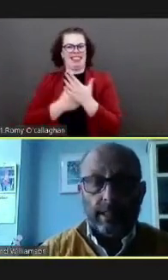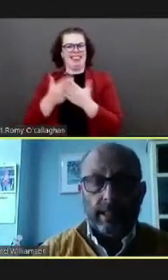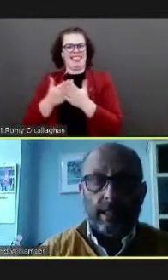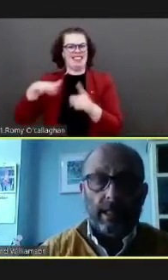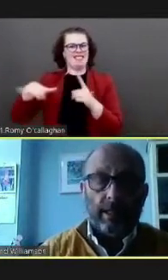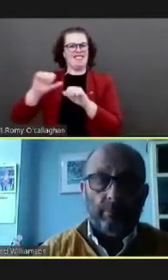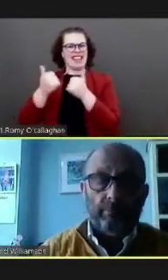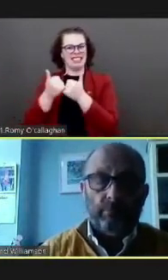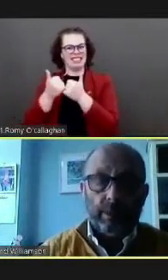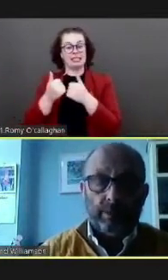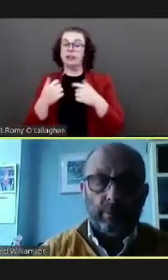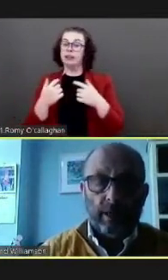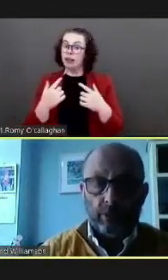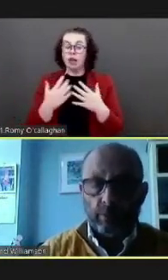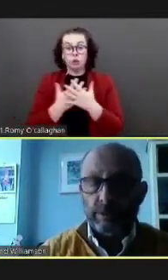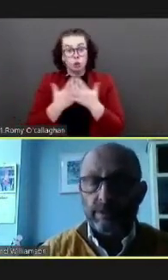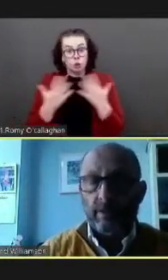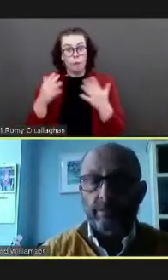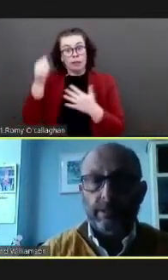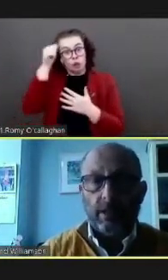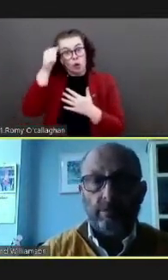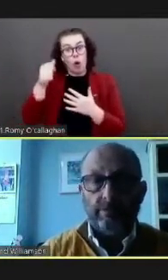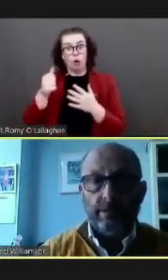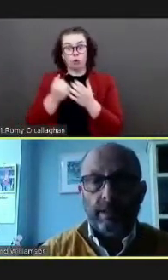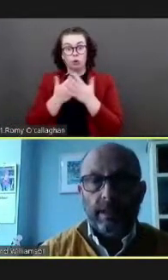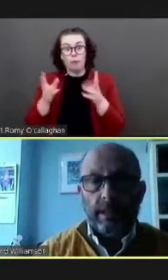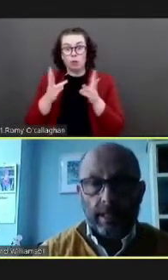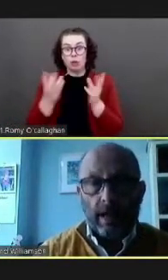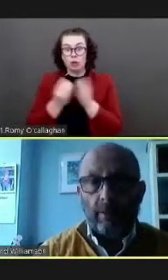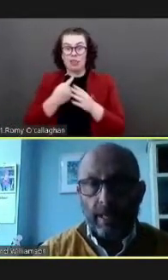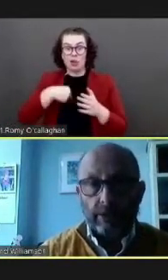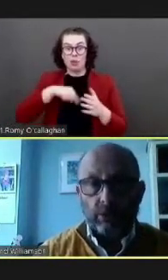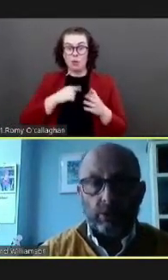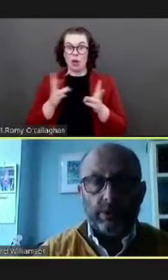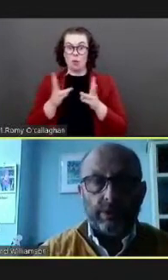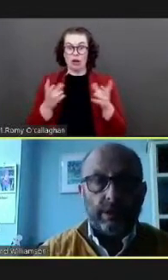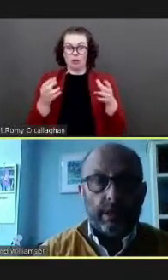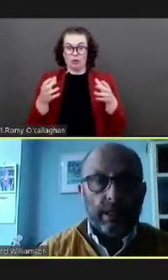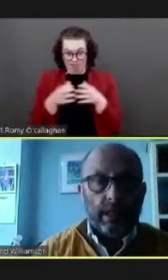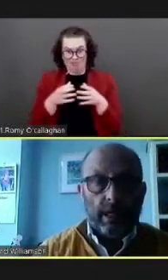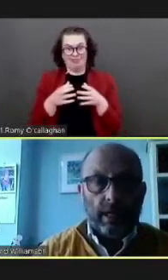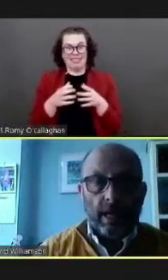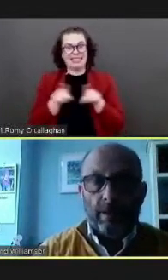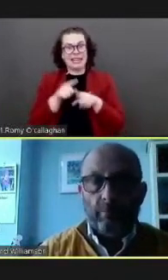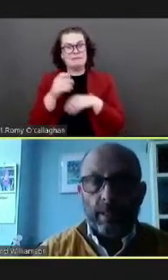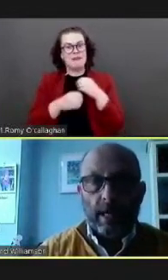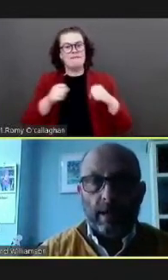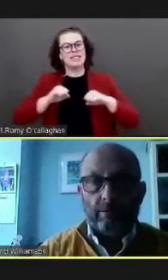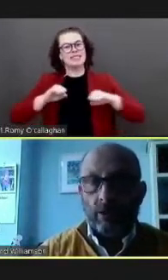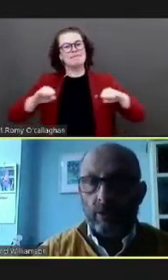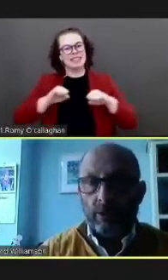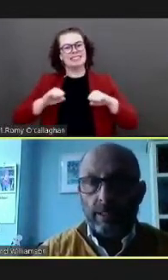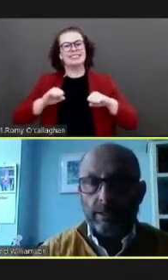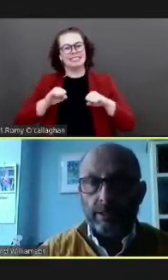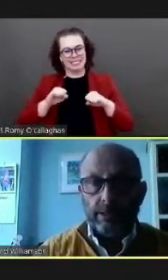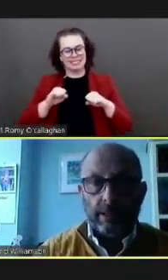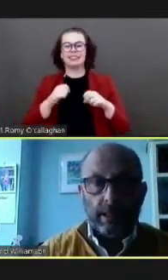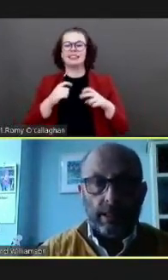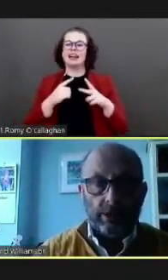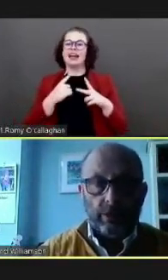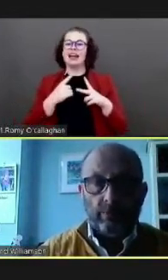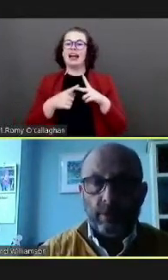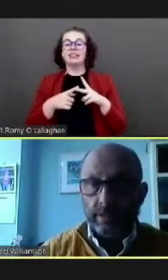units with Irish Prison Service staff in our headquarters, and we have a